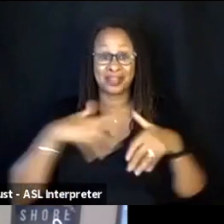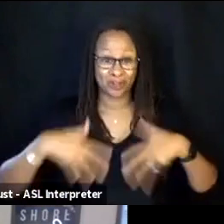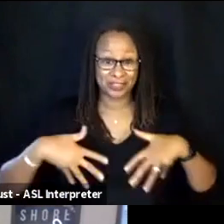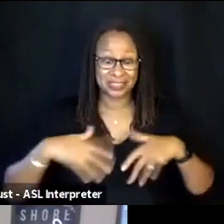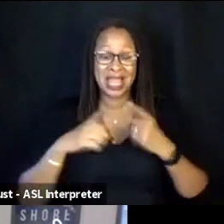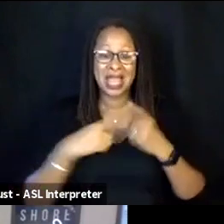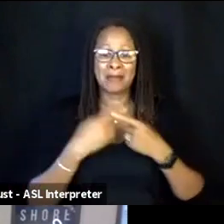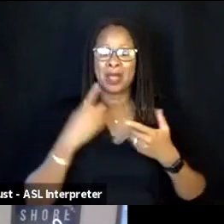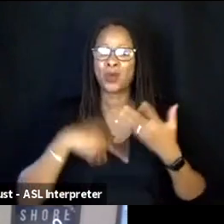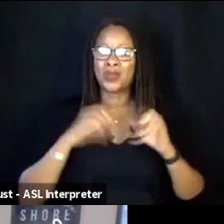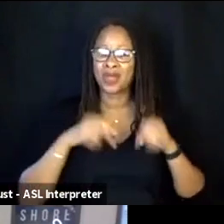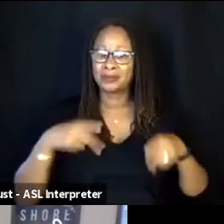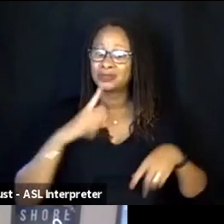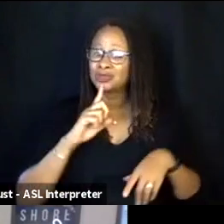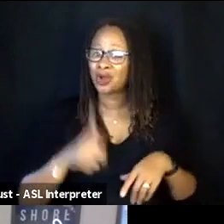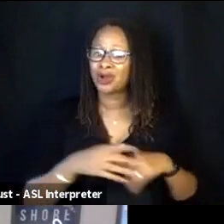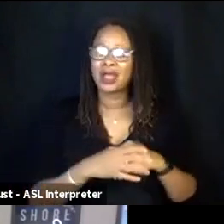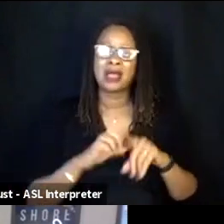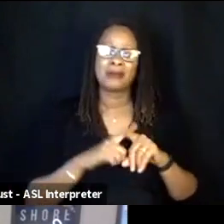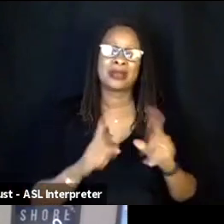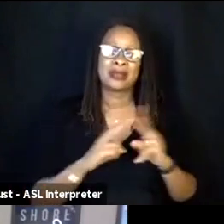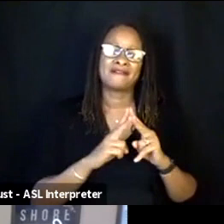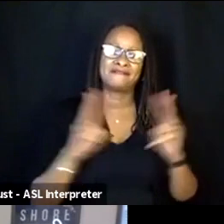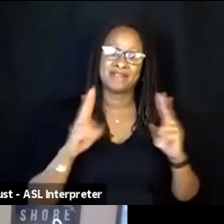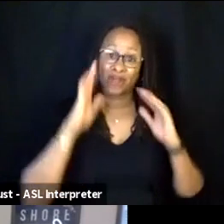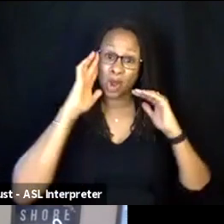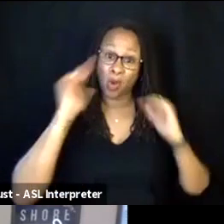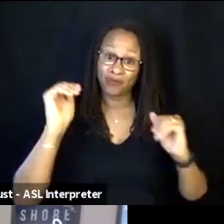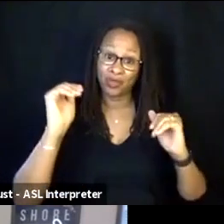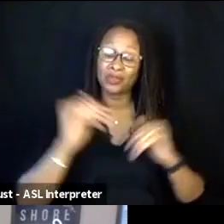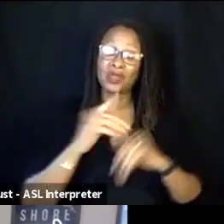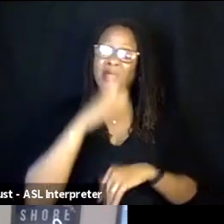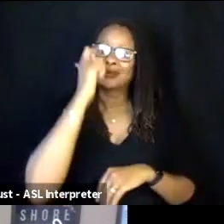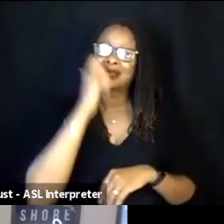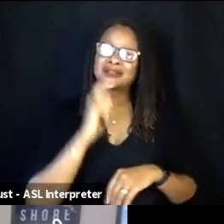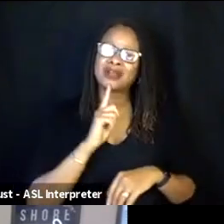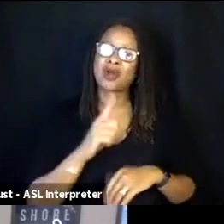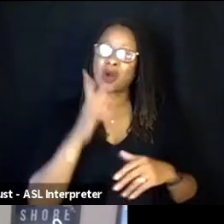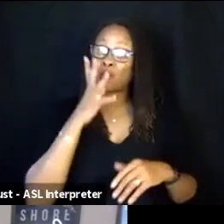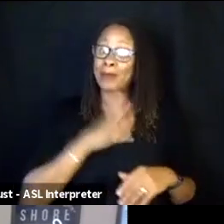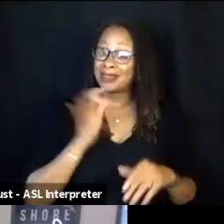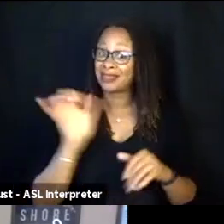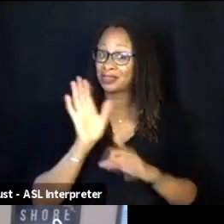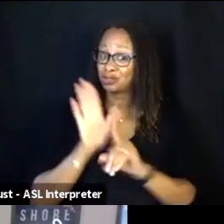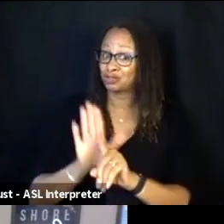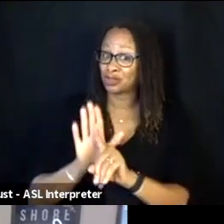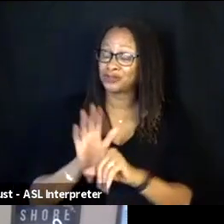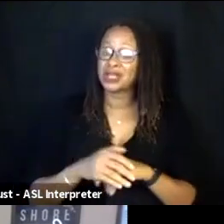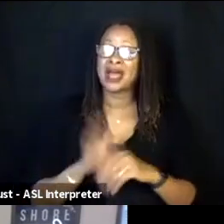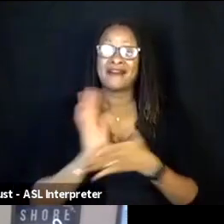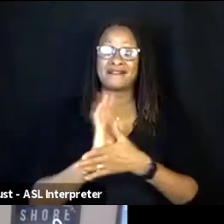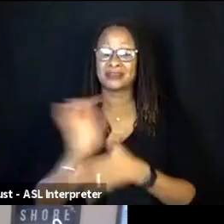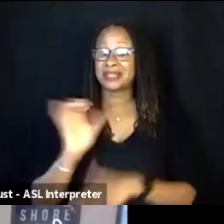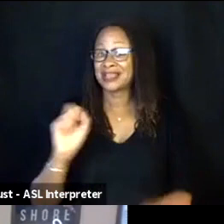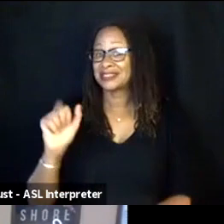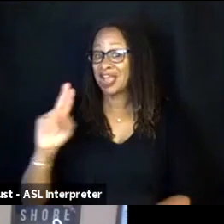the opportunities are, but I'm very hopeful because there are women like yourselves, there are films like